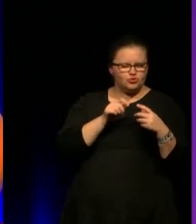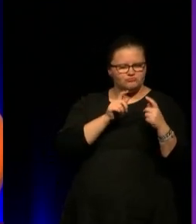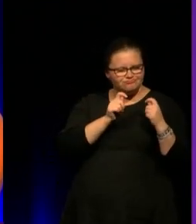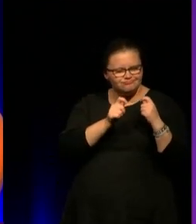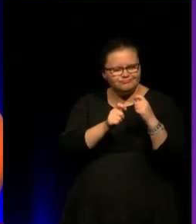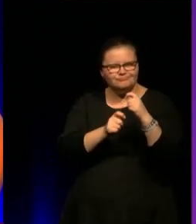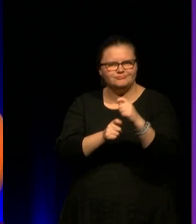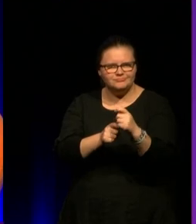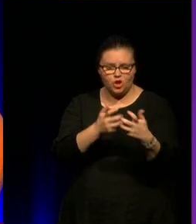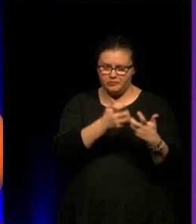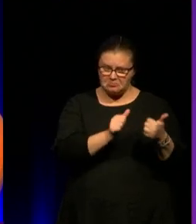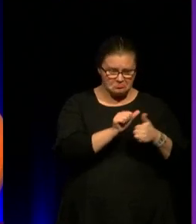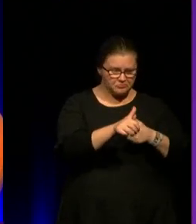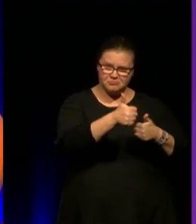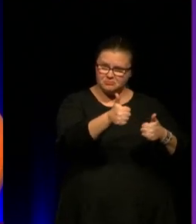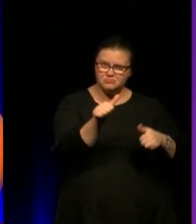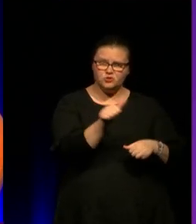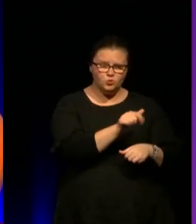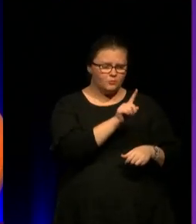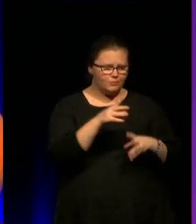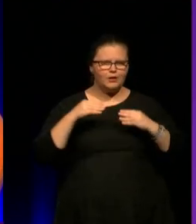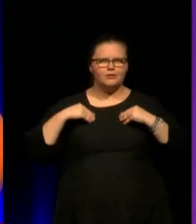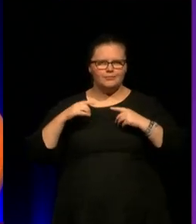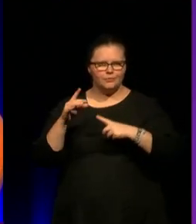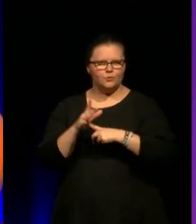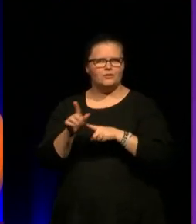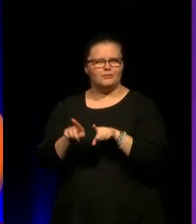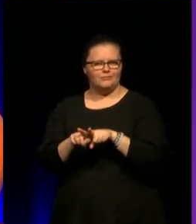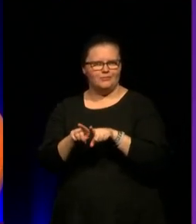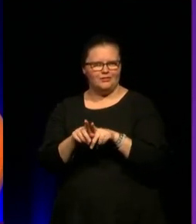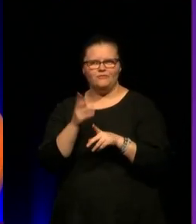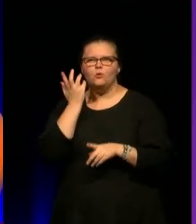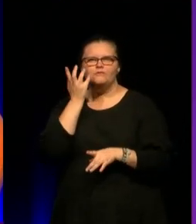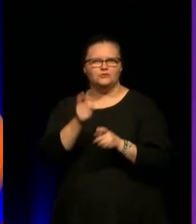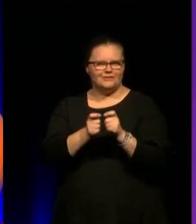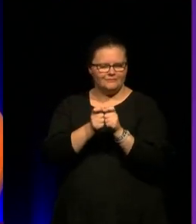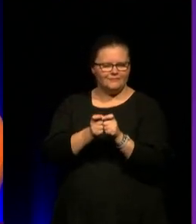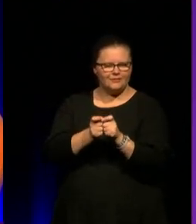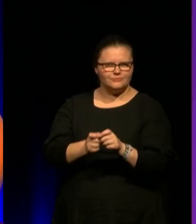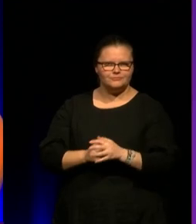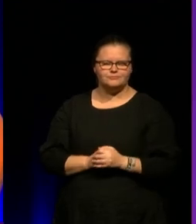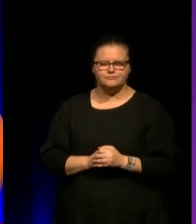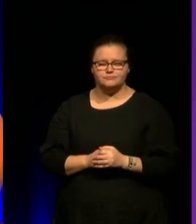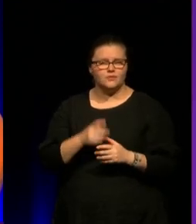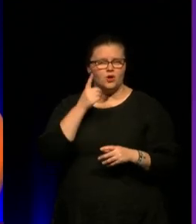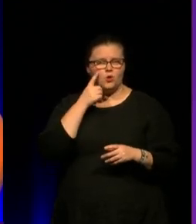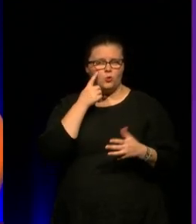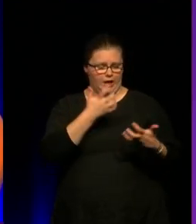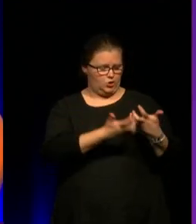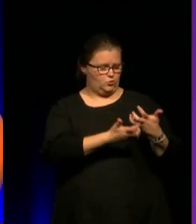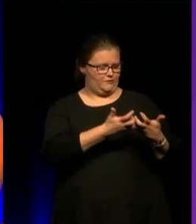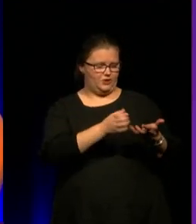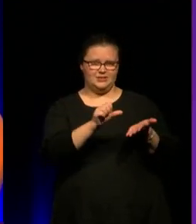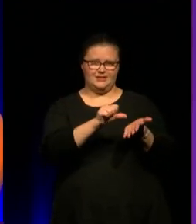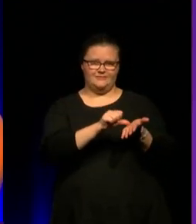that, but you know, companies is also a big part of the value that will that comes in due course. If you look at university sector funding